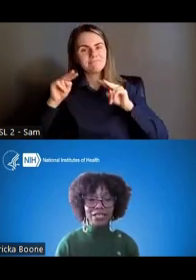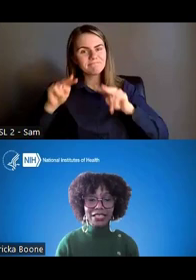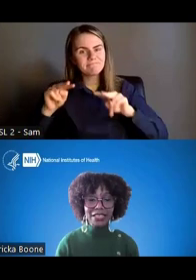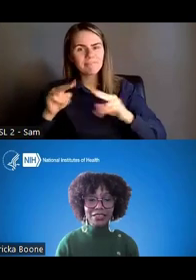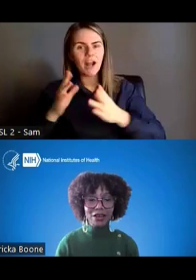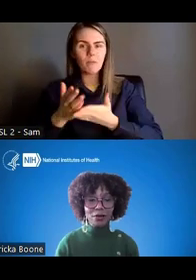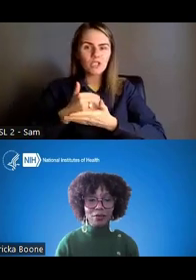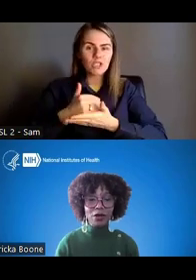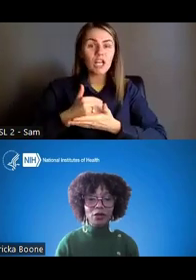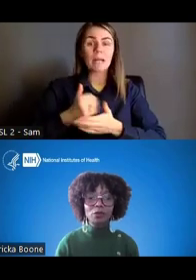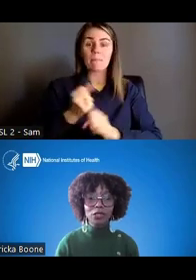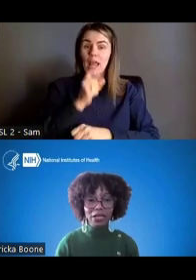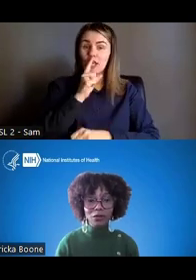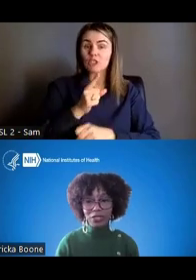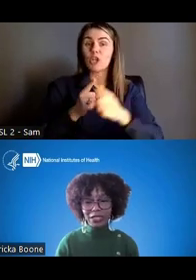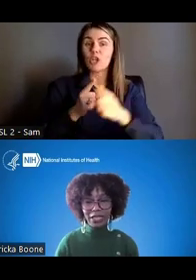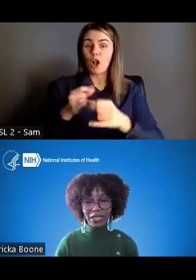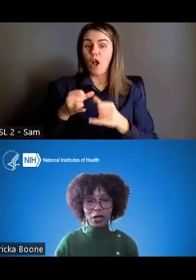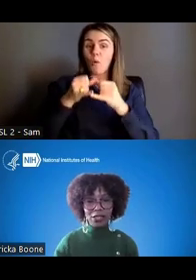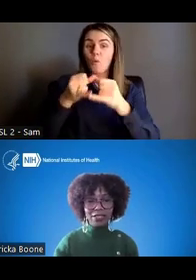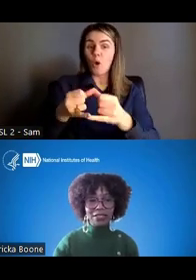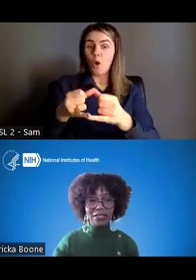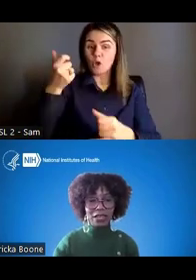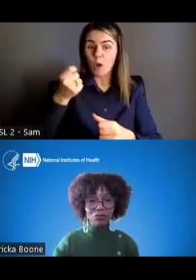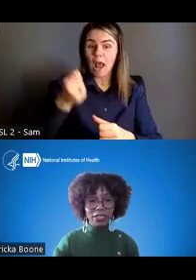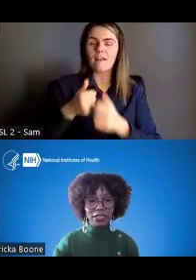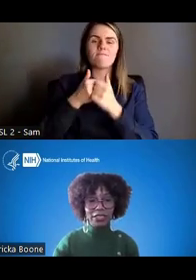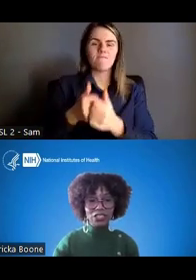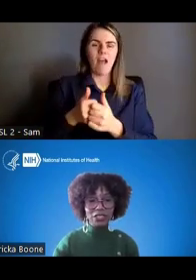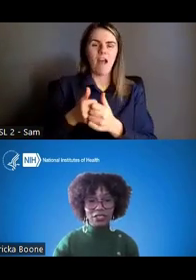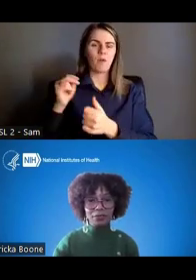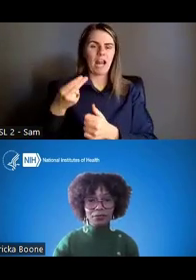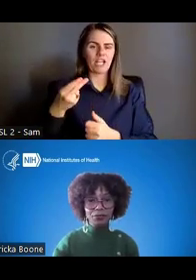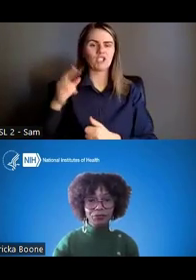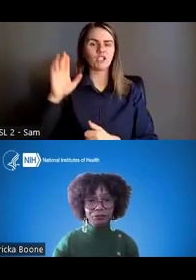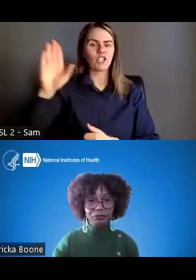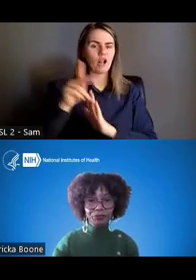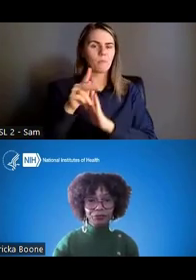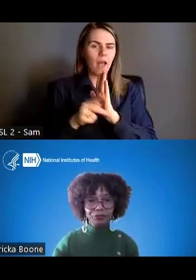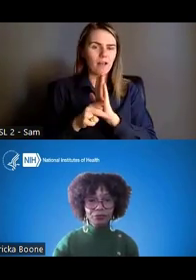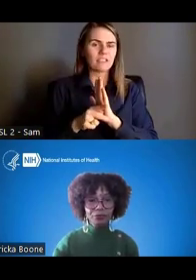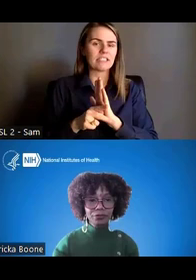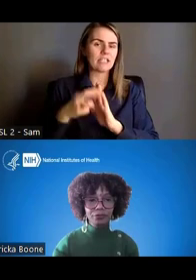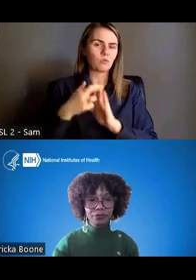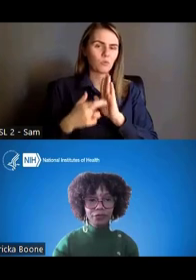or grantees, are compliant with NIH policies and regulations.